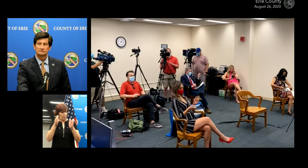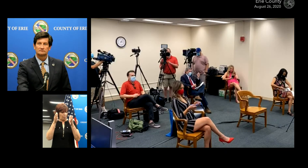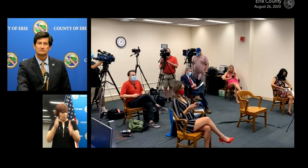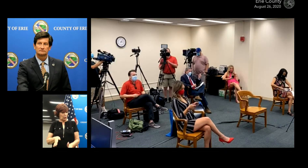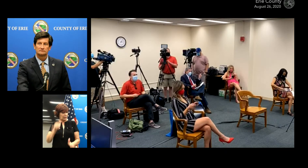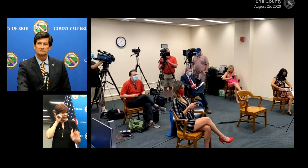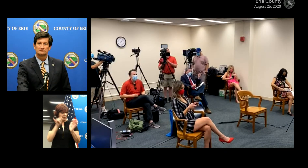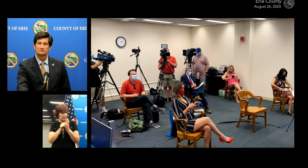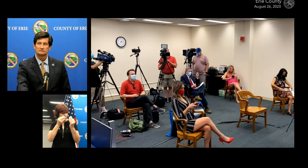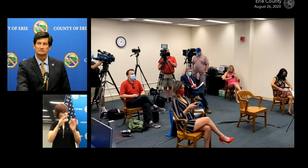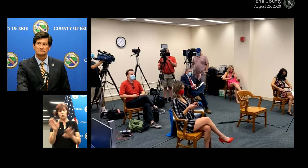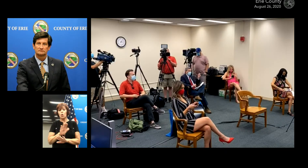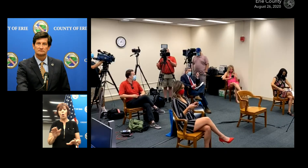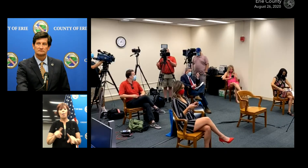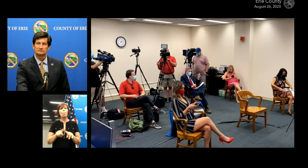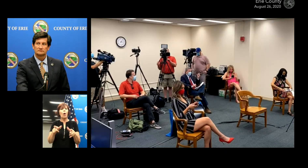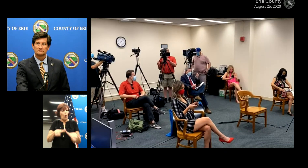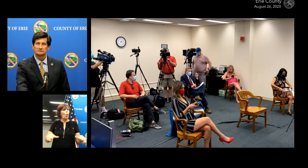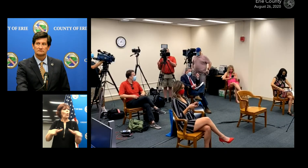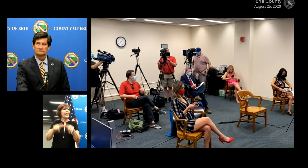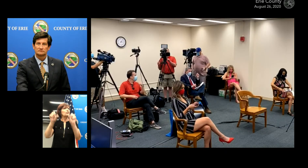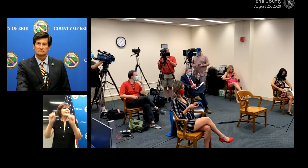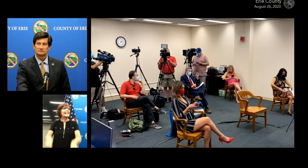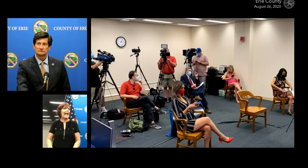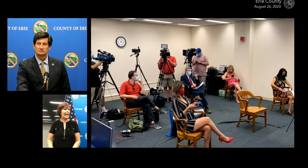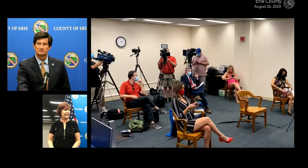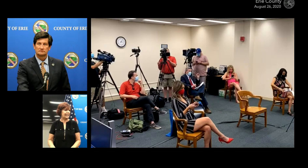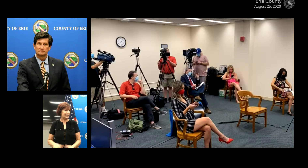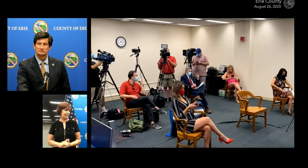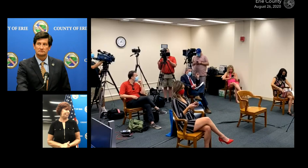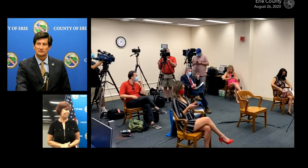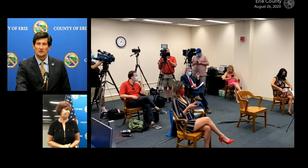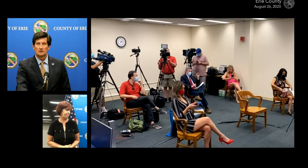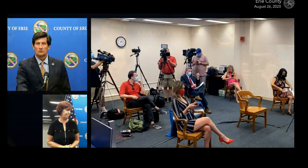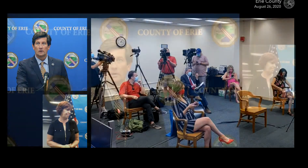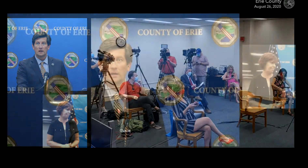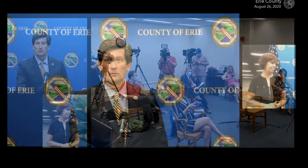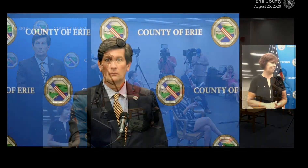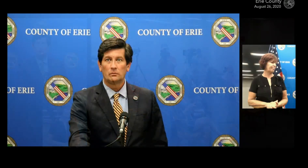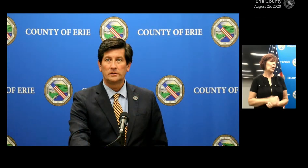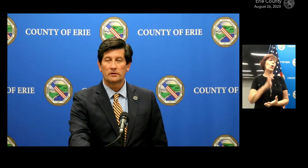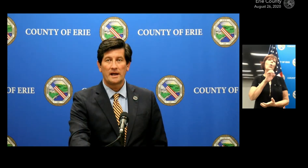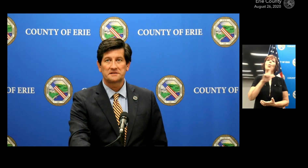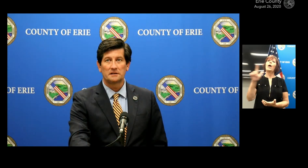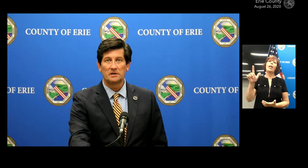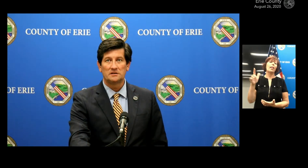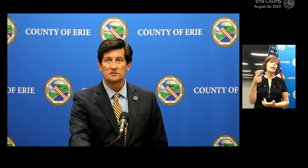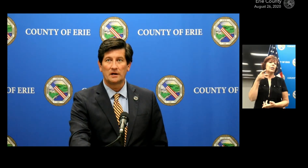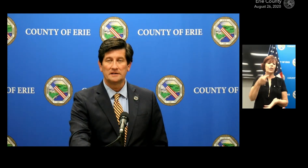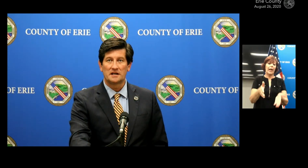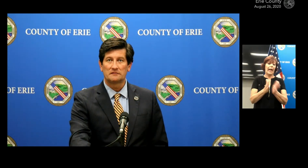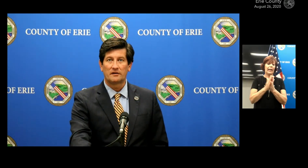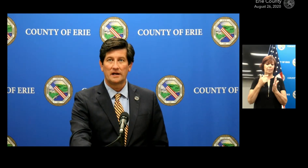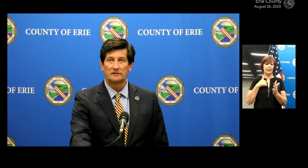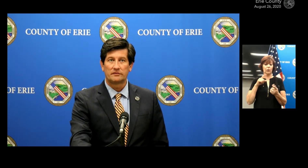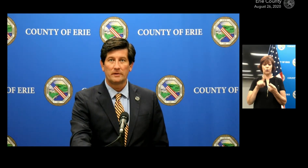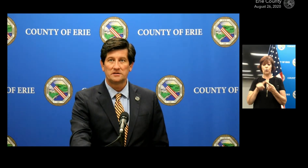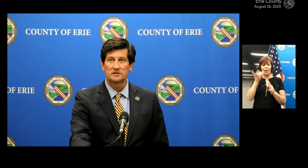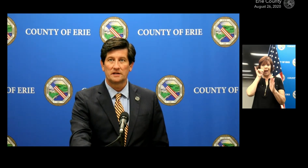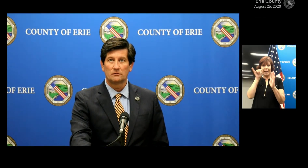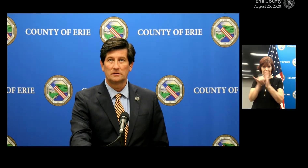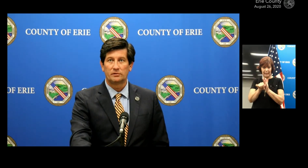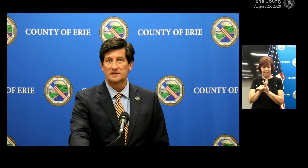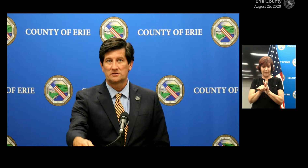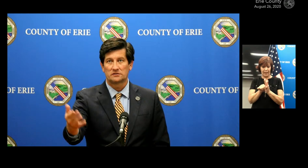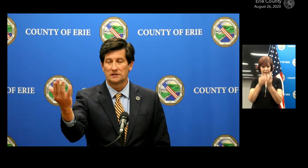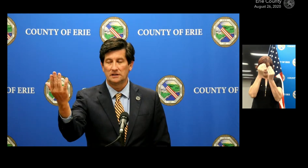information, but not locations. That's a quote stretch. Well, you're asking me to identify information